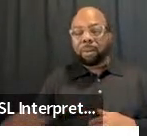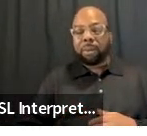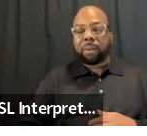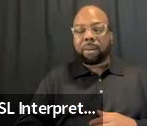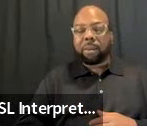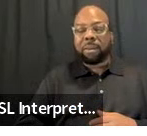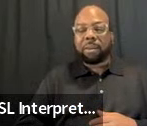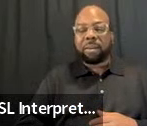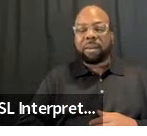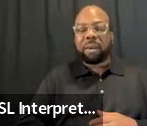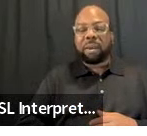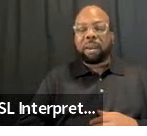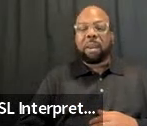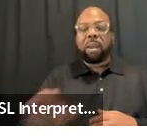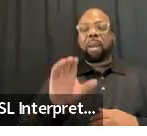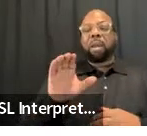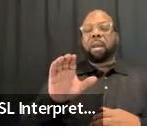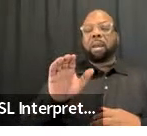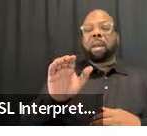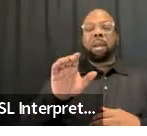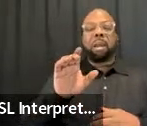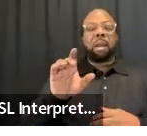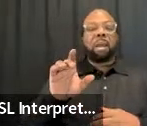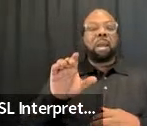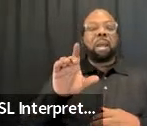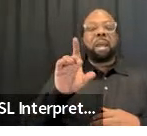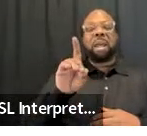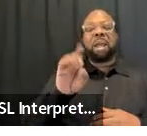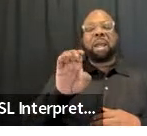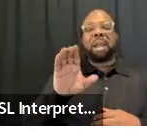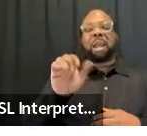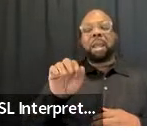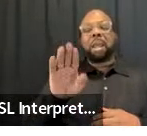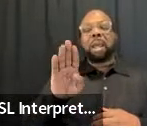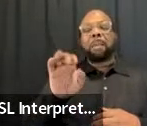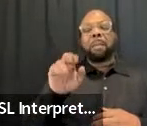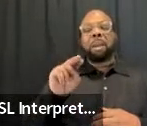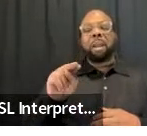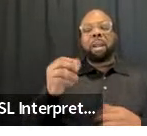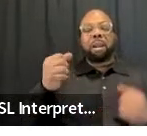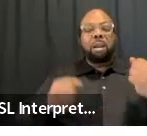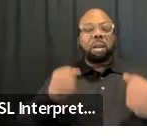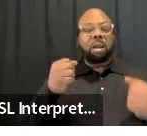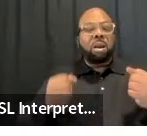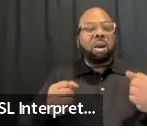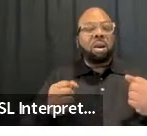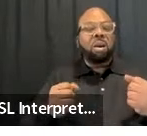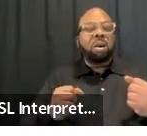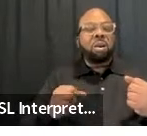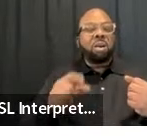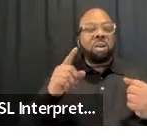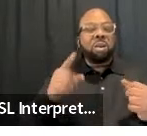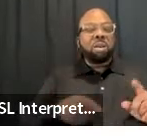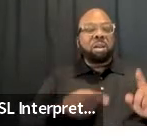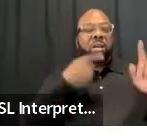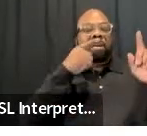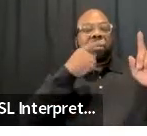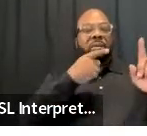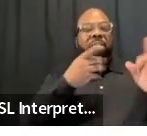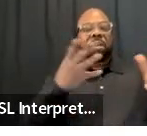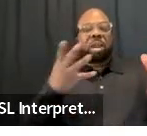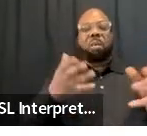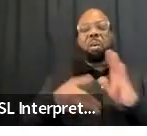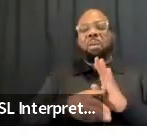Carbonizing our vehicles, like the other goals, is a big goal, and city planning plays a part. I want to go over some of